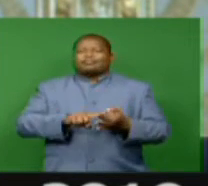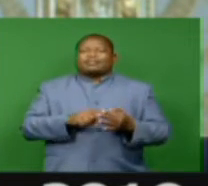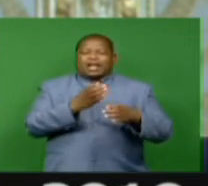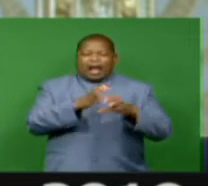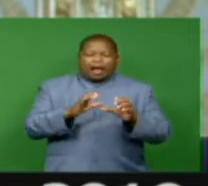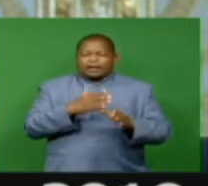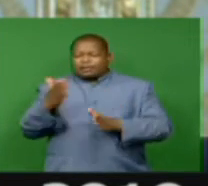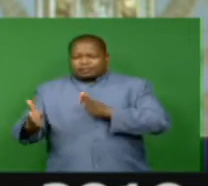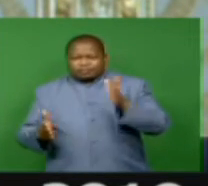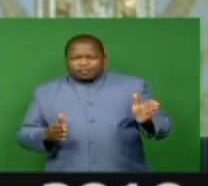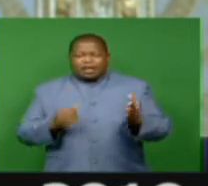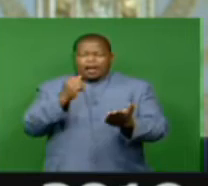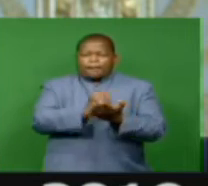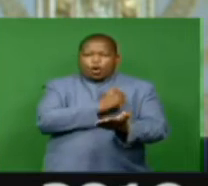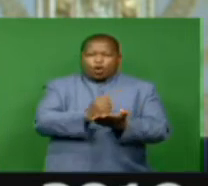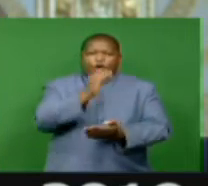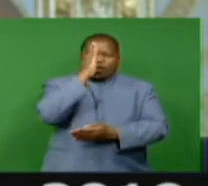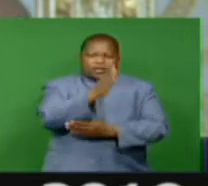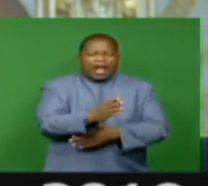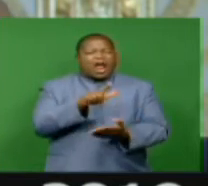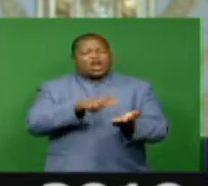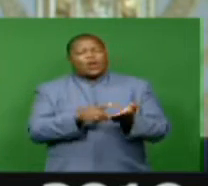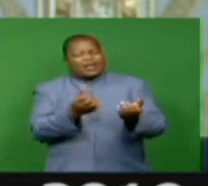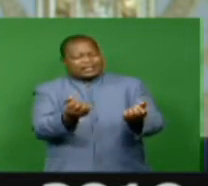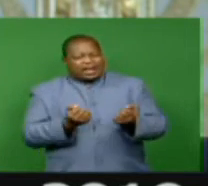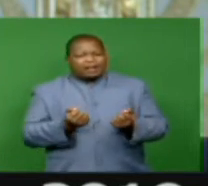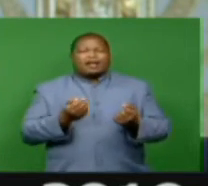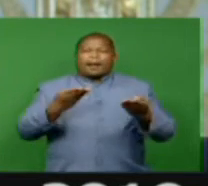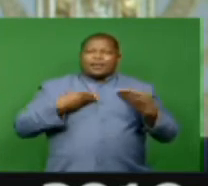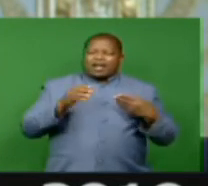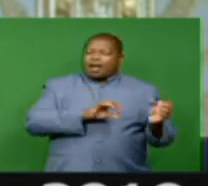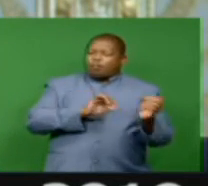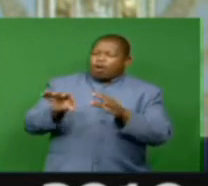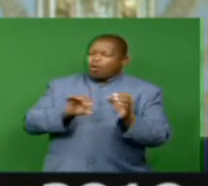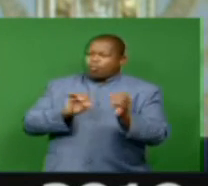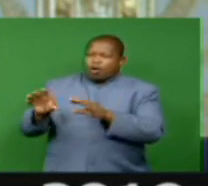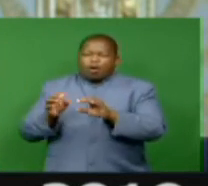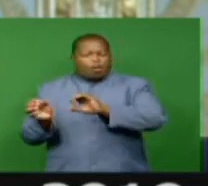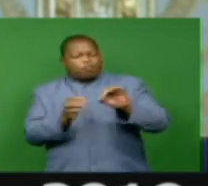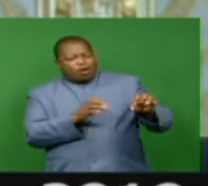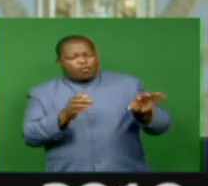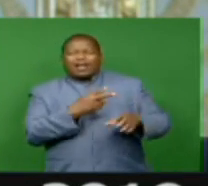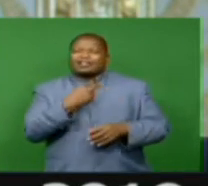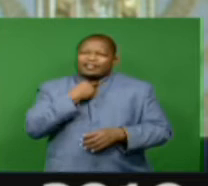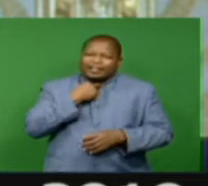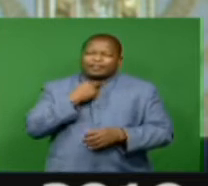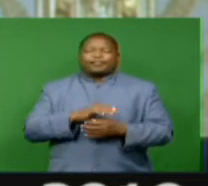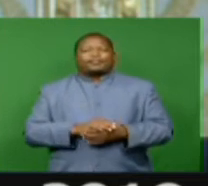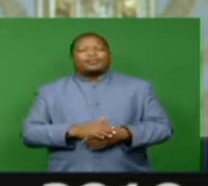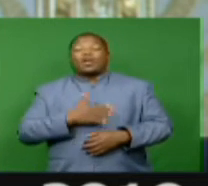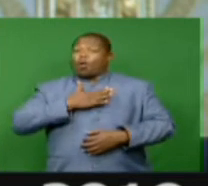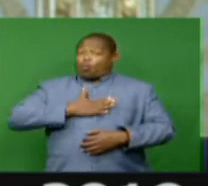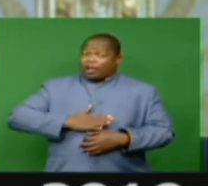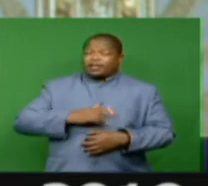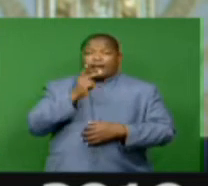policies. To this end, international policies should focus less on only